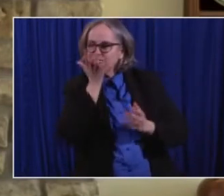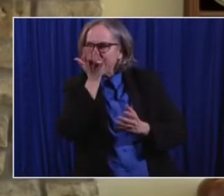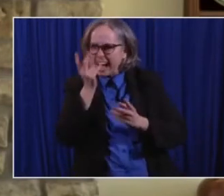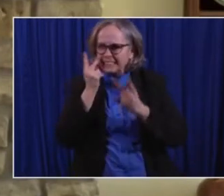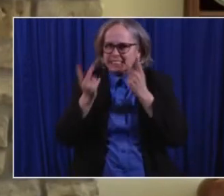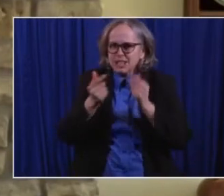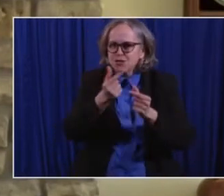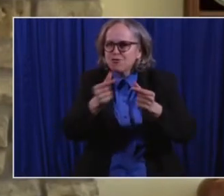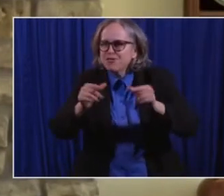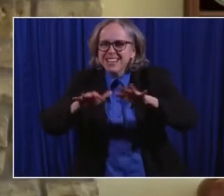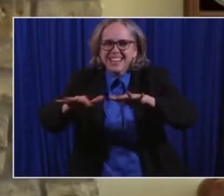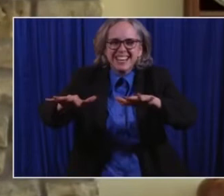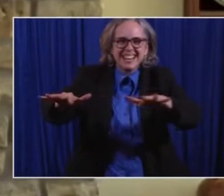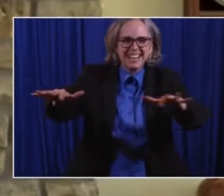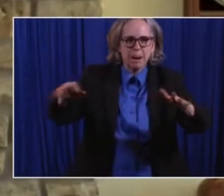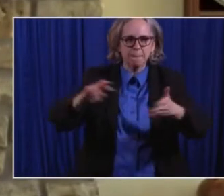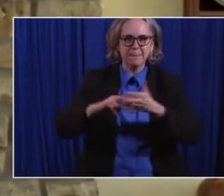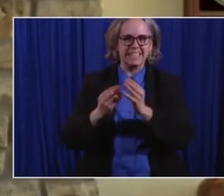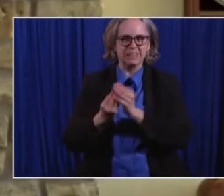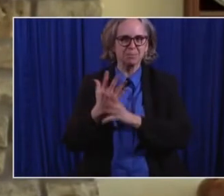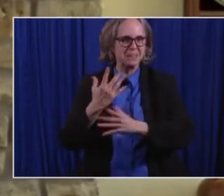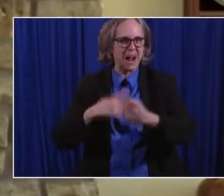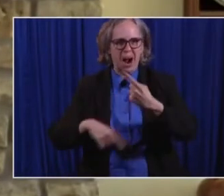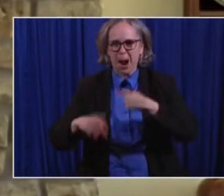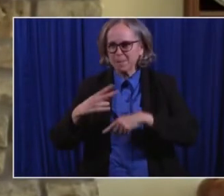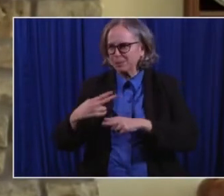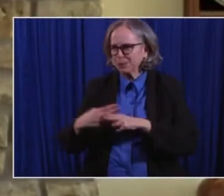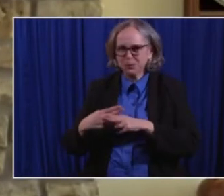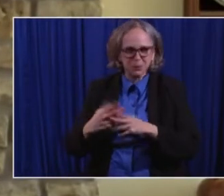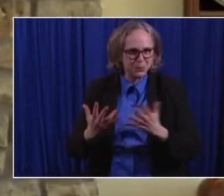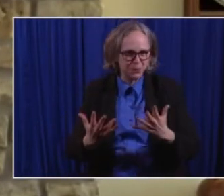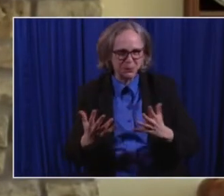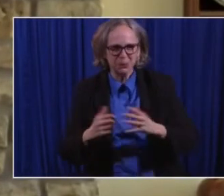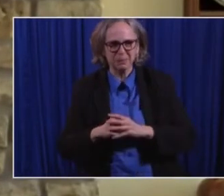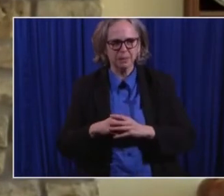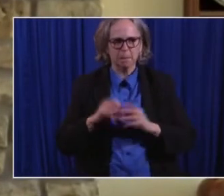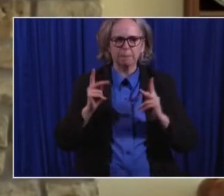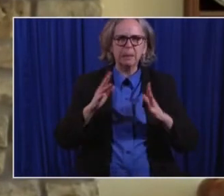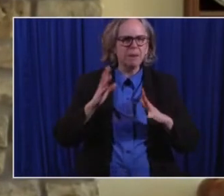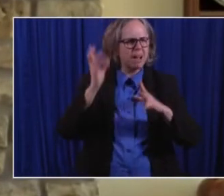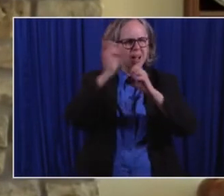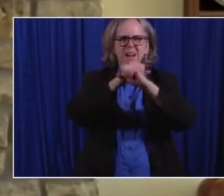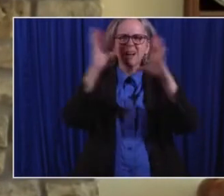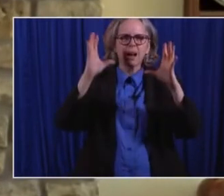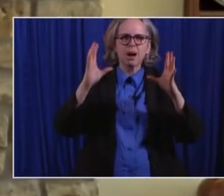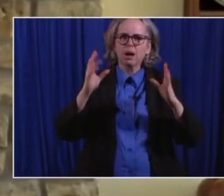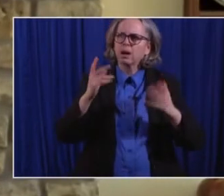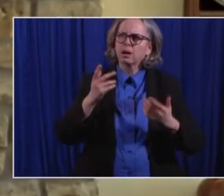forward. Many people have asked, what about our prom? What about our graduation?